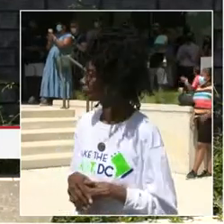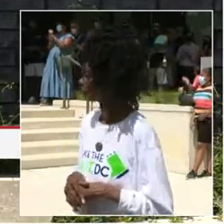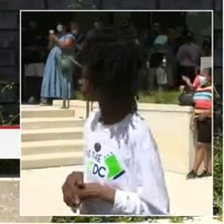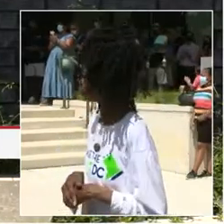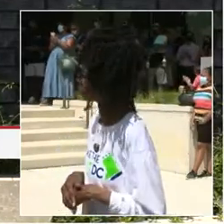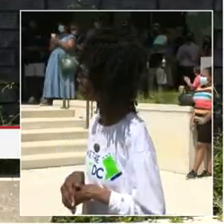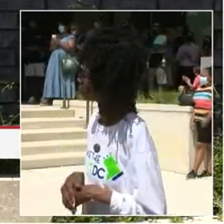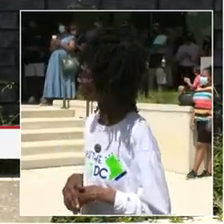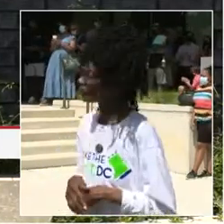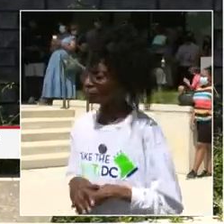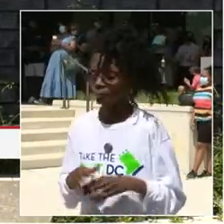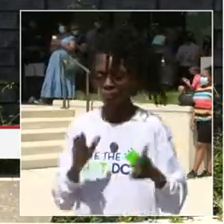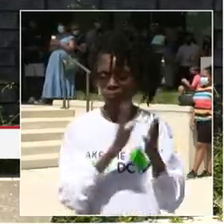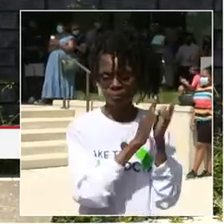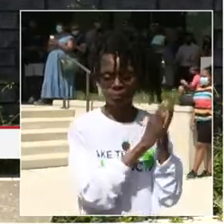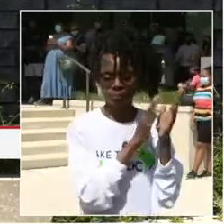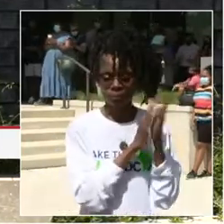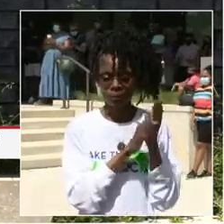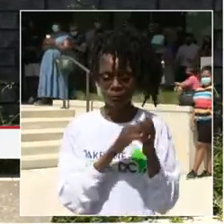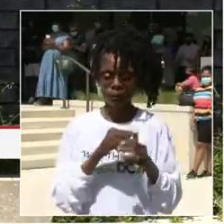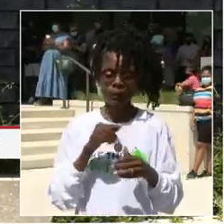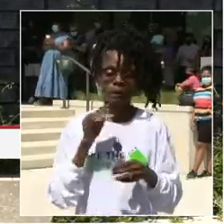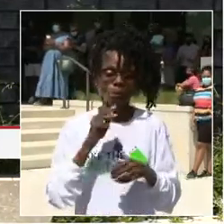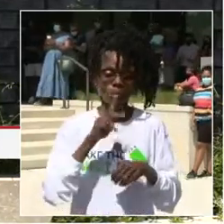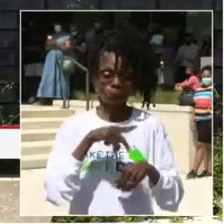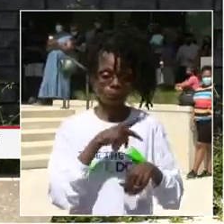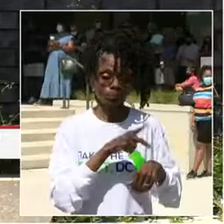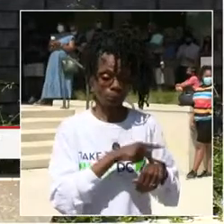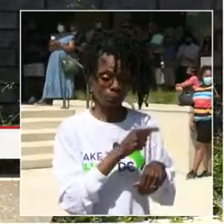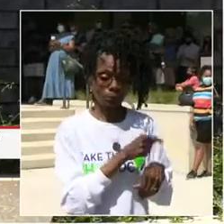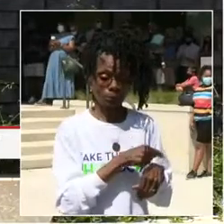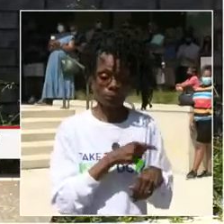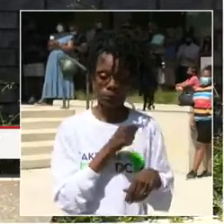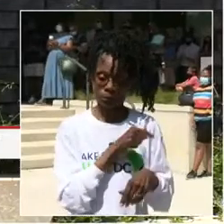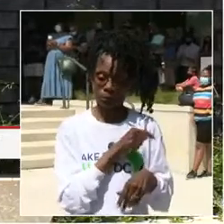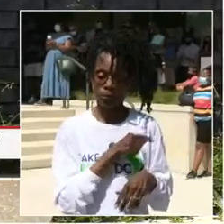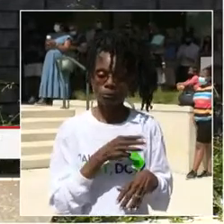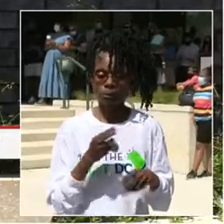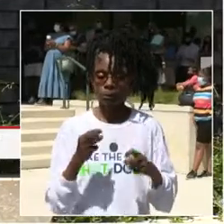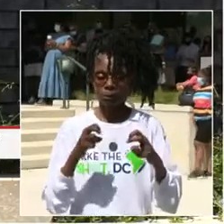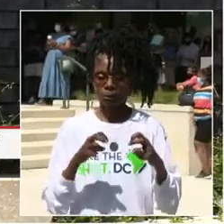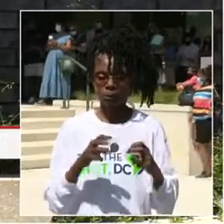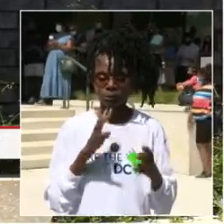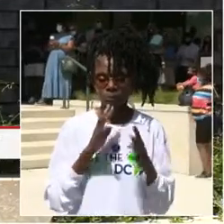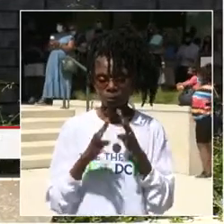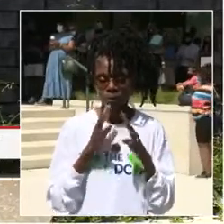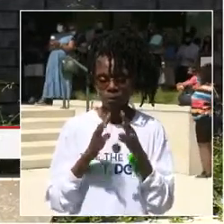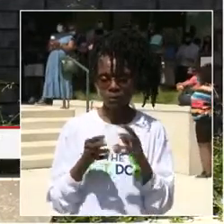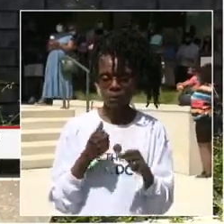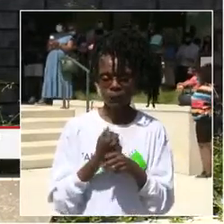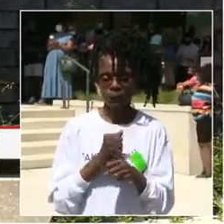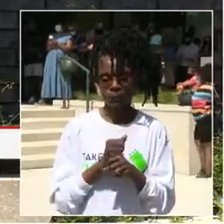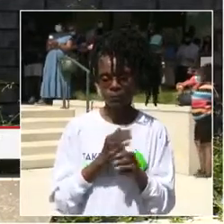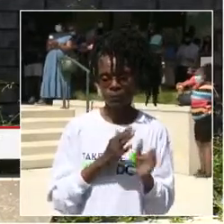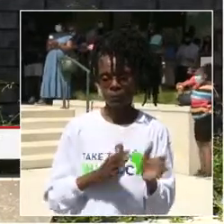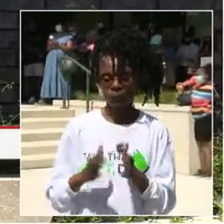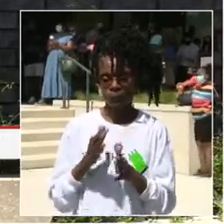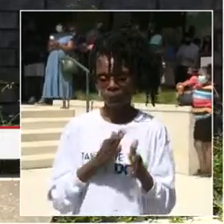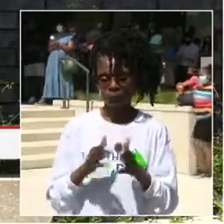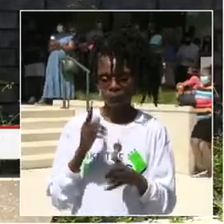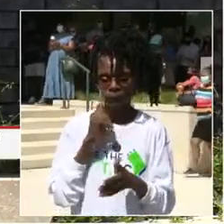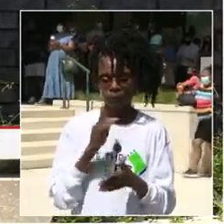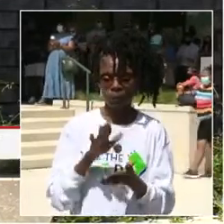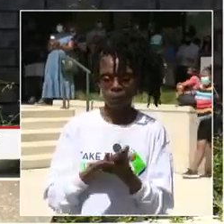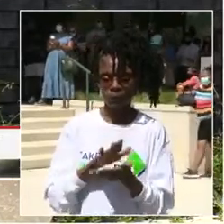What Principal Berger didn't mention, when we sat in the office and talked about the plans for our beautiful citywide academic high school, I